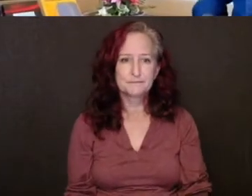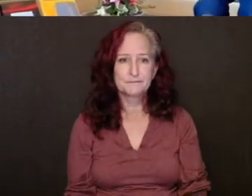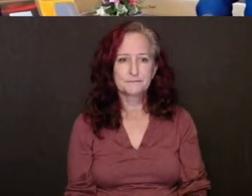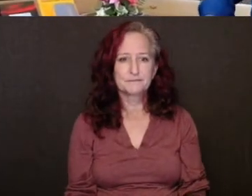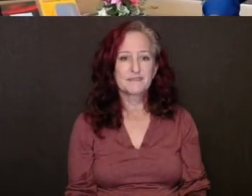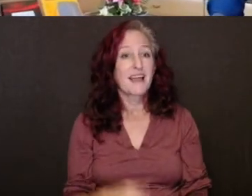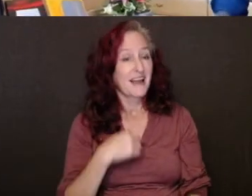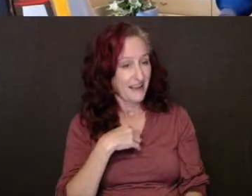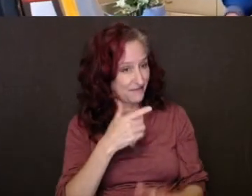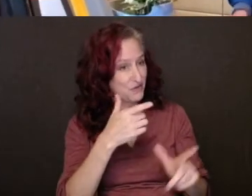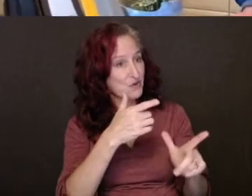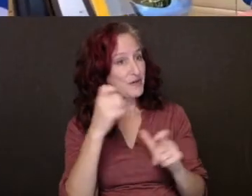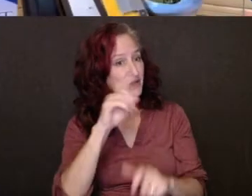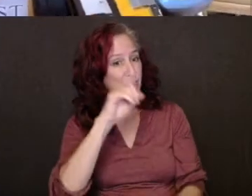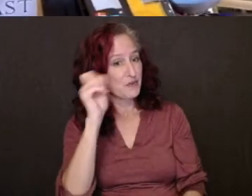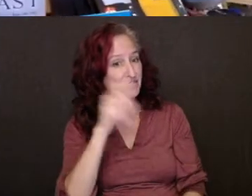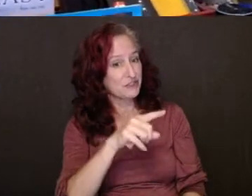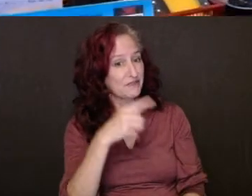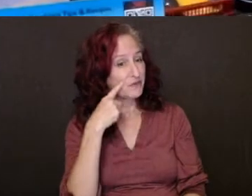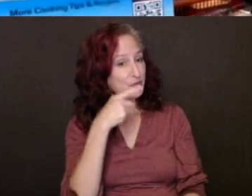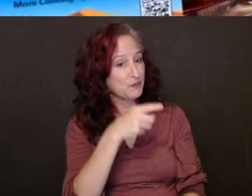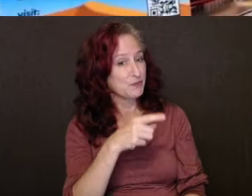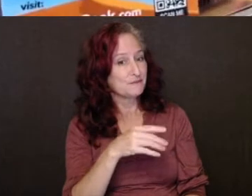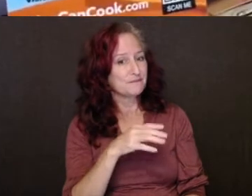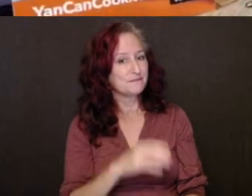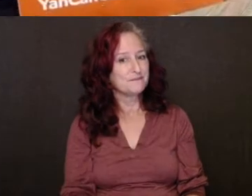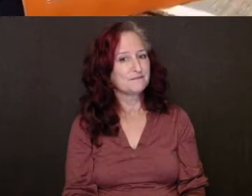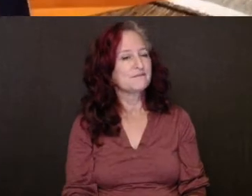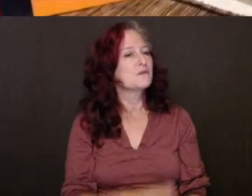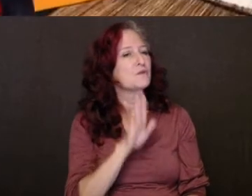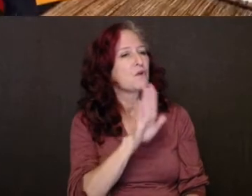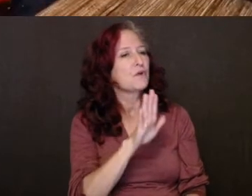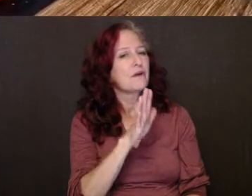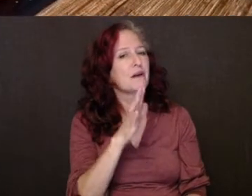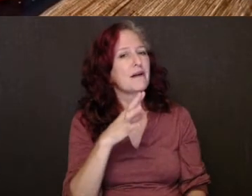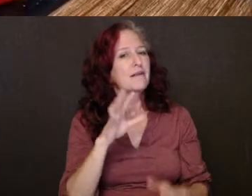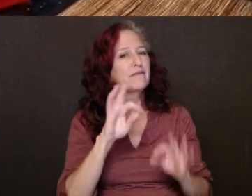be happy to answer for you. Thank you, Chef.